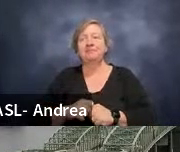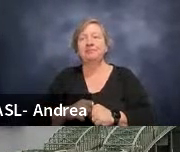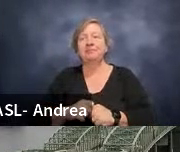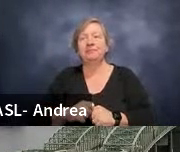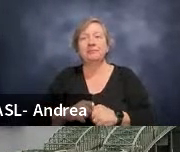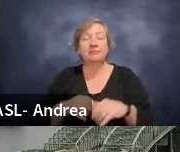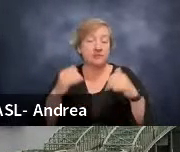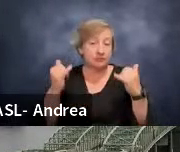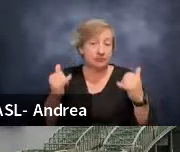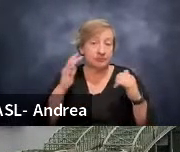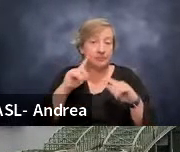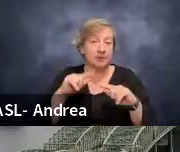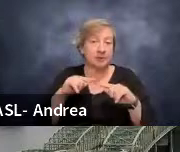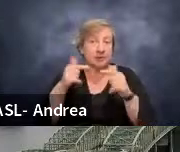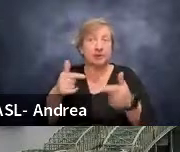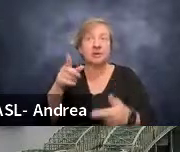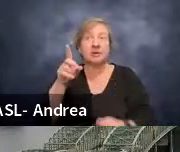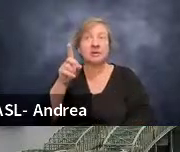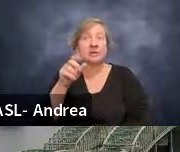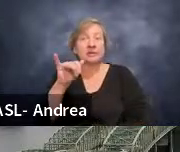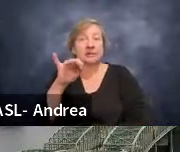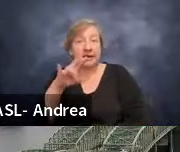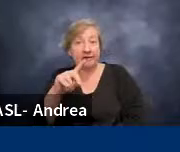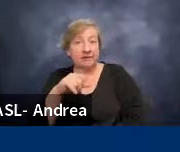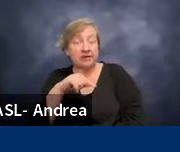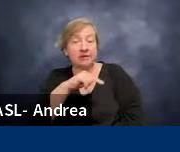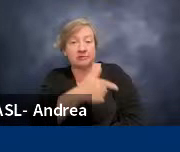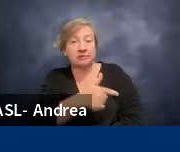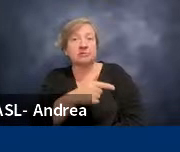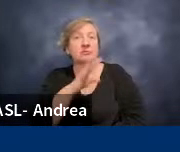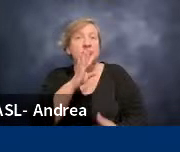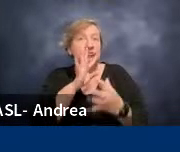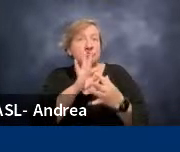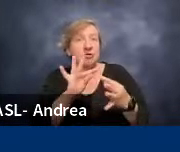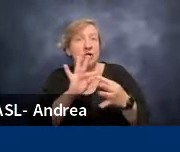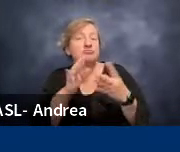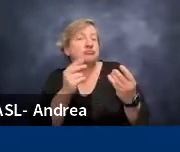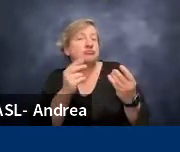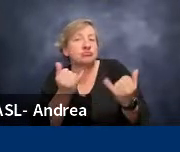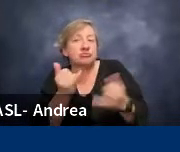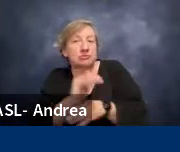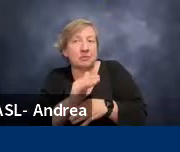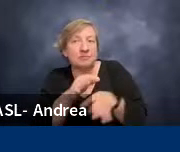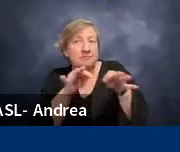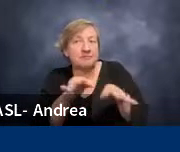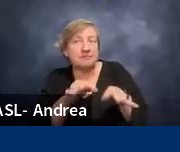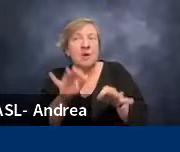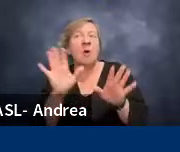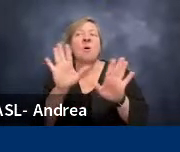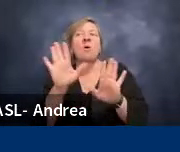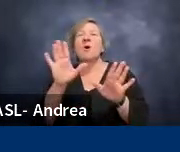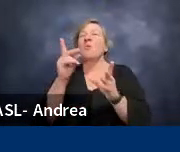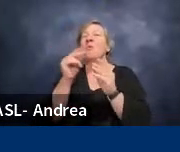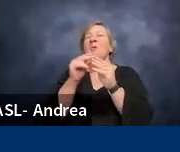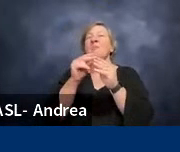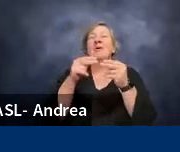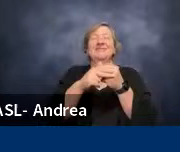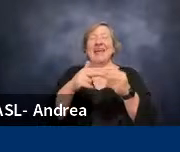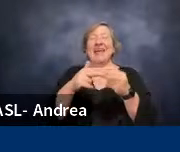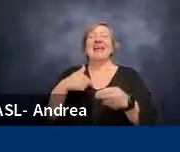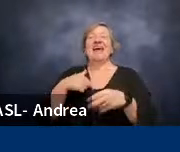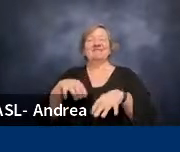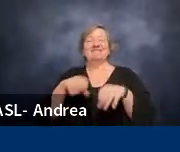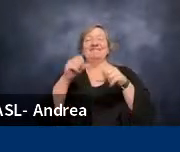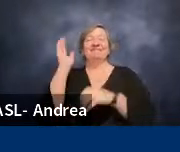that, I'm going to turn it back over to David to talk to you about how we're going to proceed tonight. Oh no, I have one more slide, take that